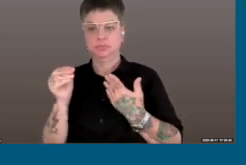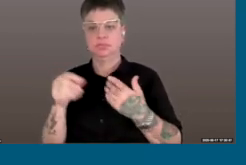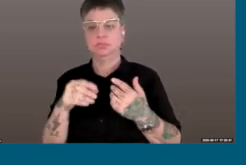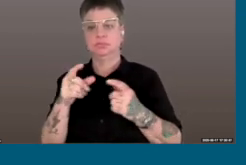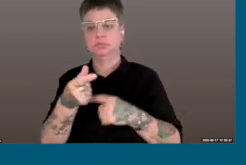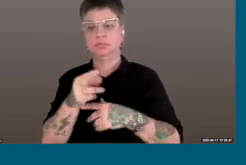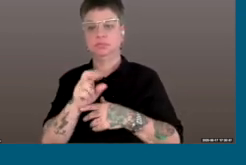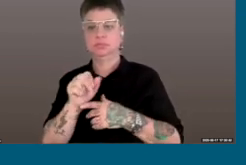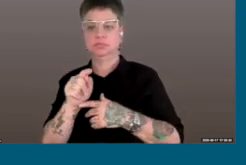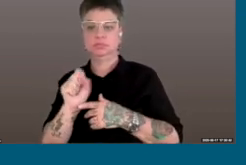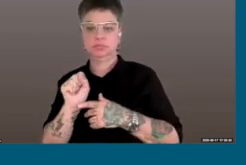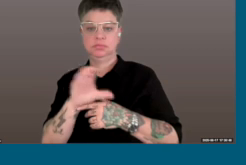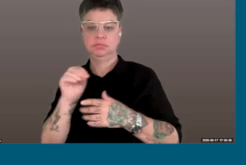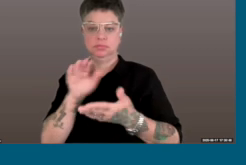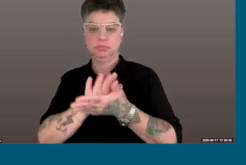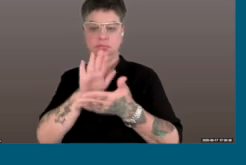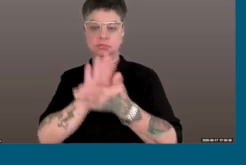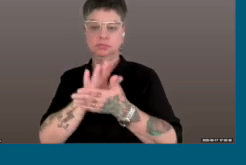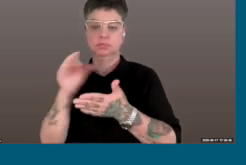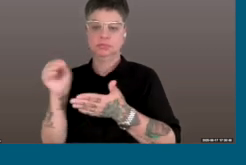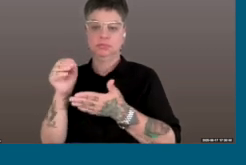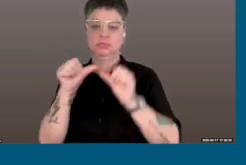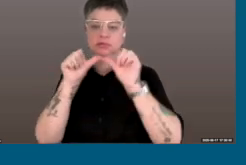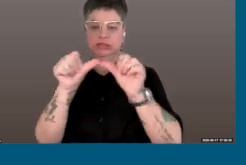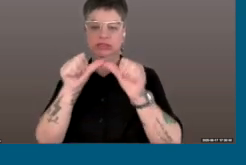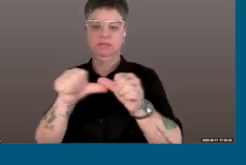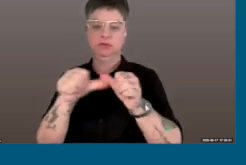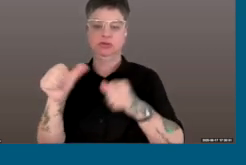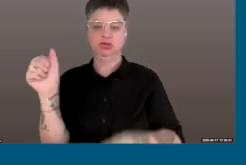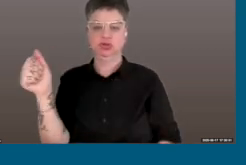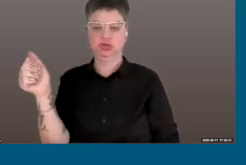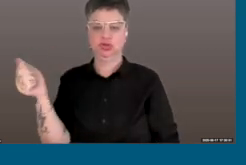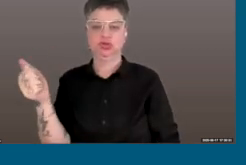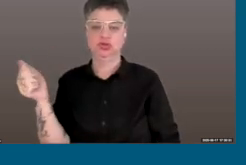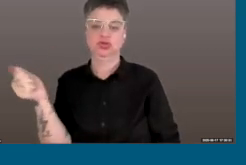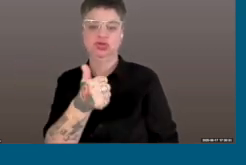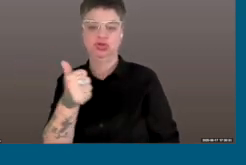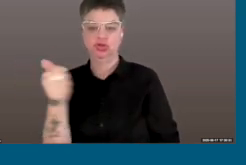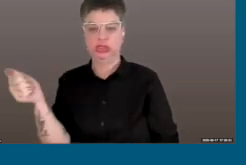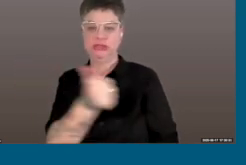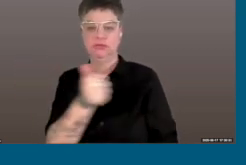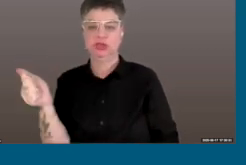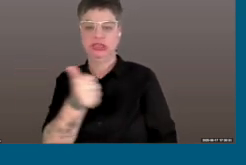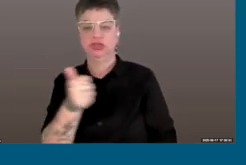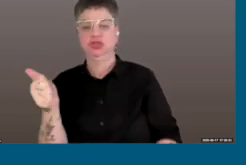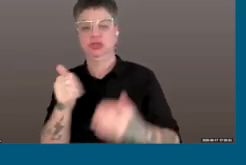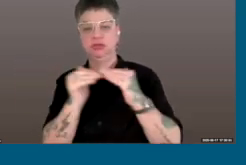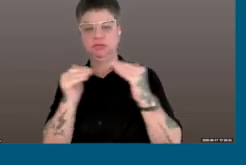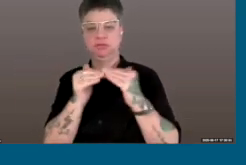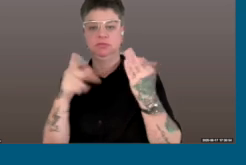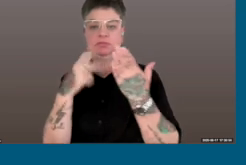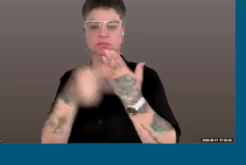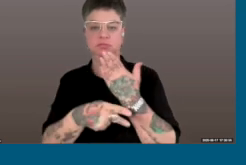updated information to be included in this year's plan. Next, I'll pass it over to my colleague Heather to go over the community